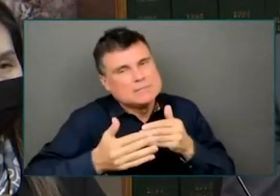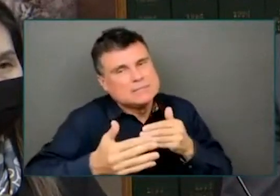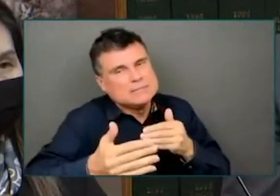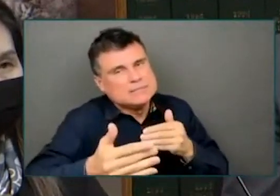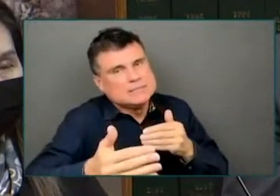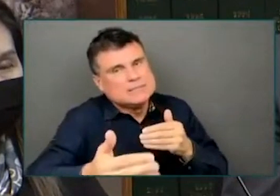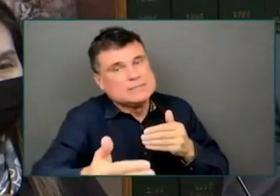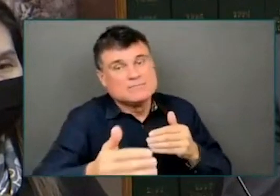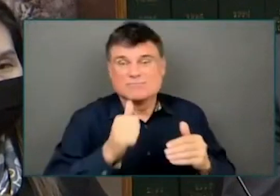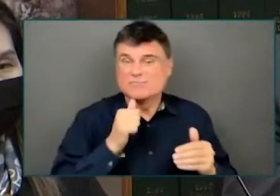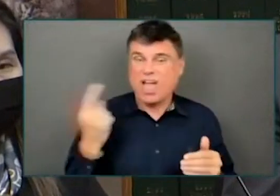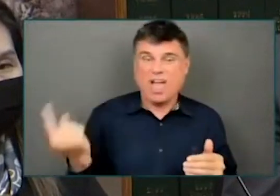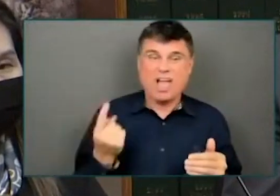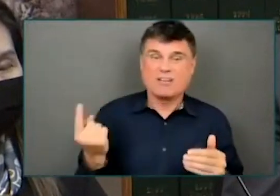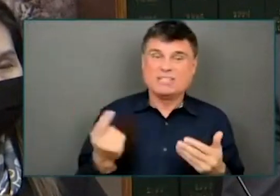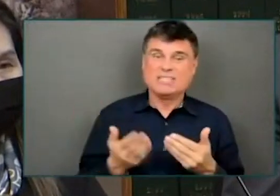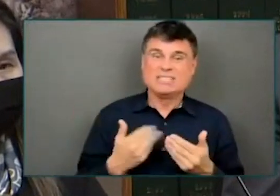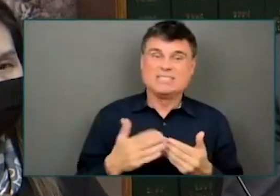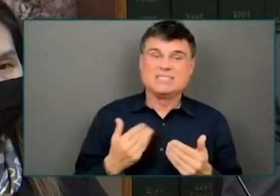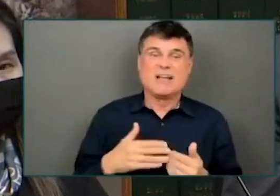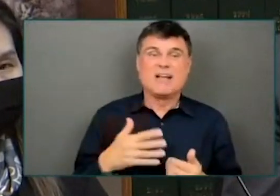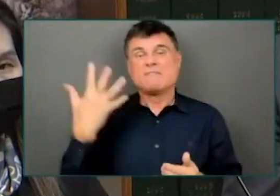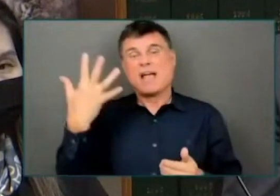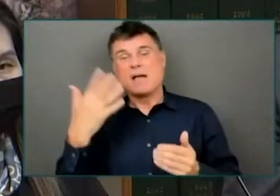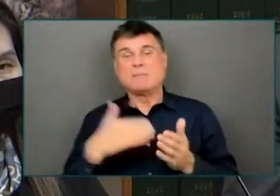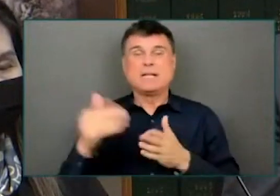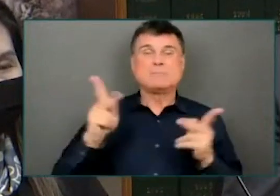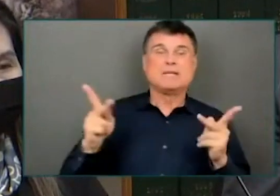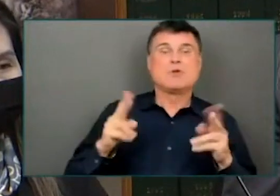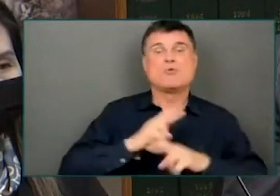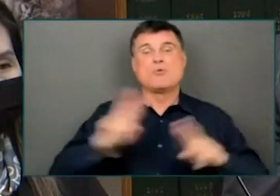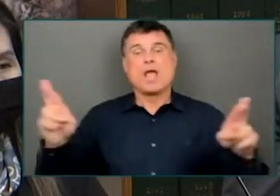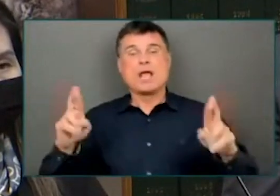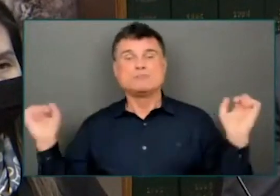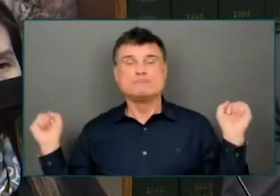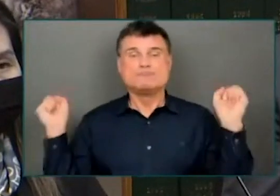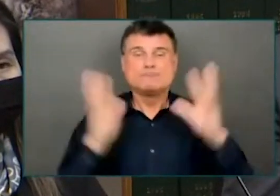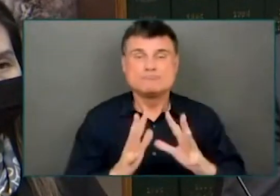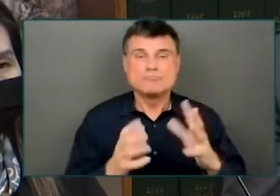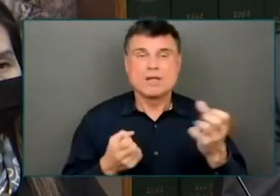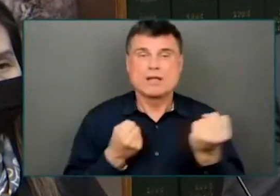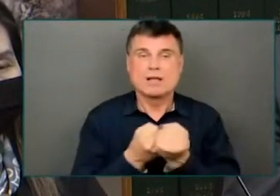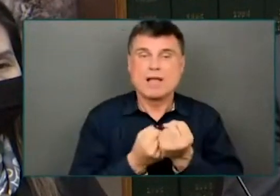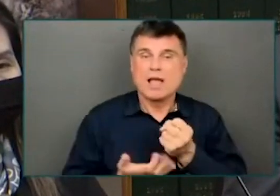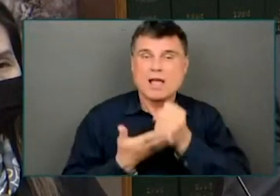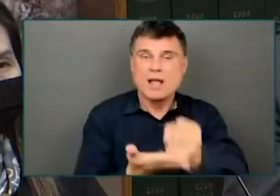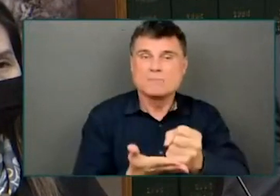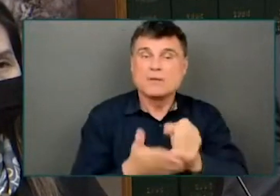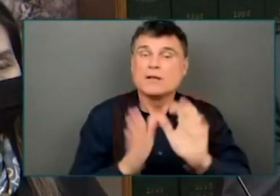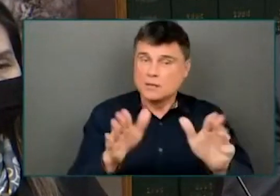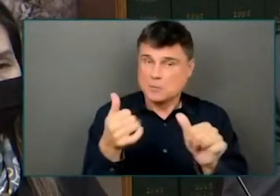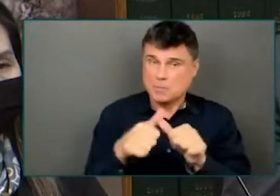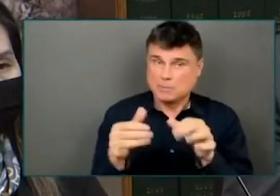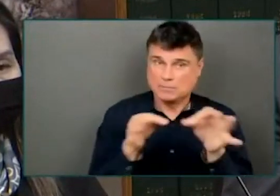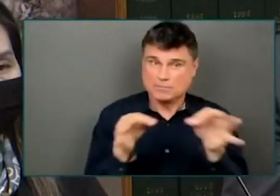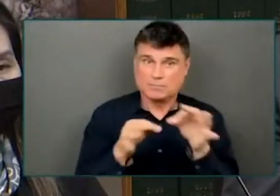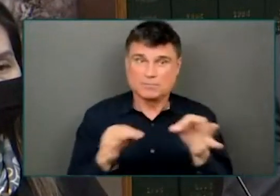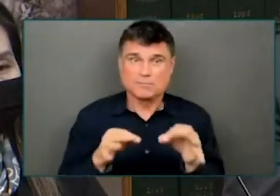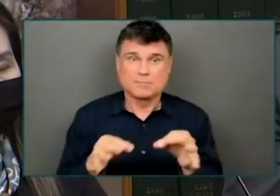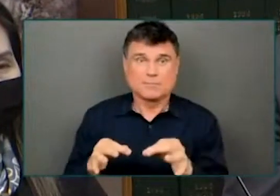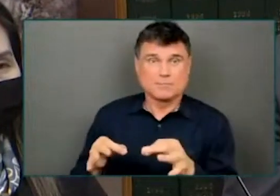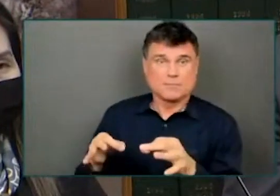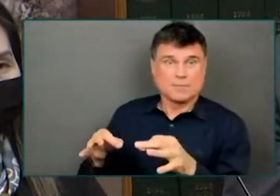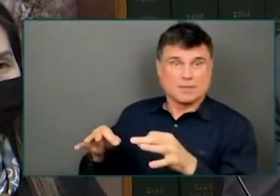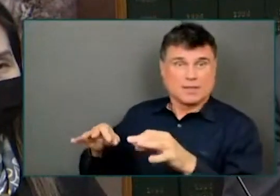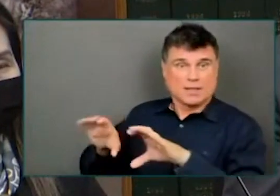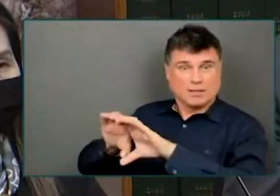people ready to lend a hand. Just as the bundled sticks would not break, neither will we. And Mr.